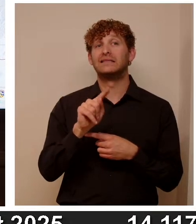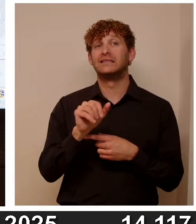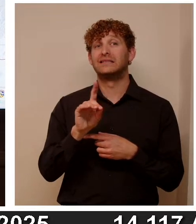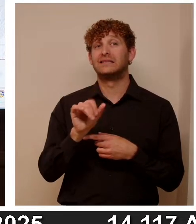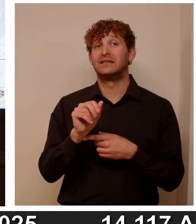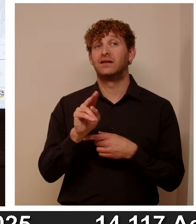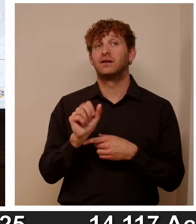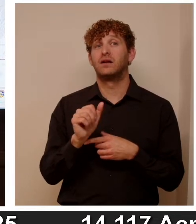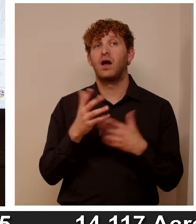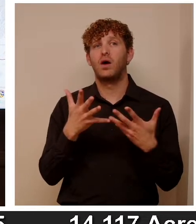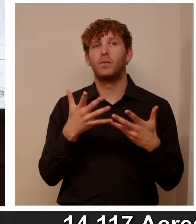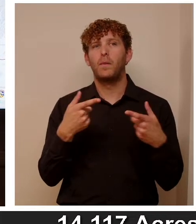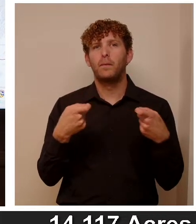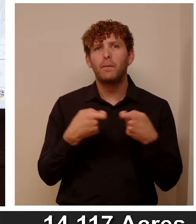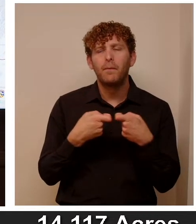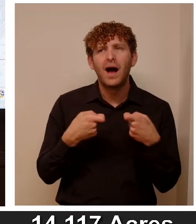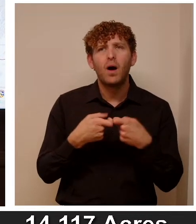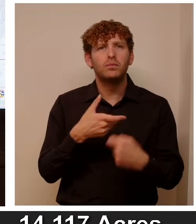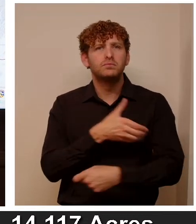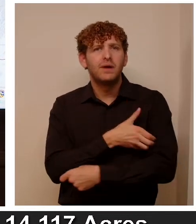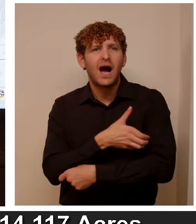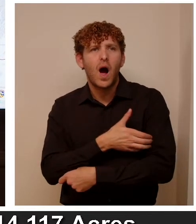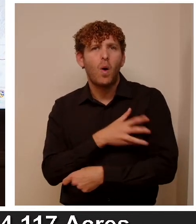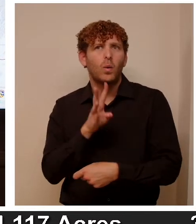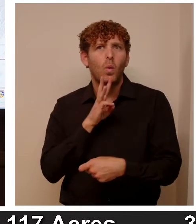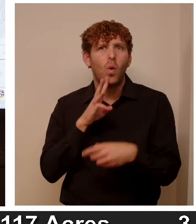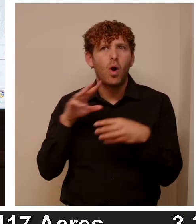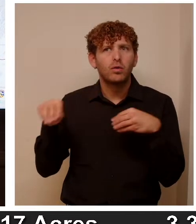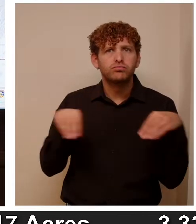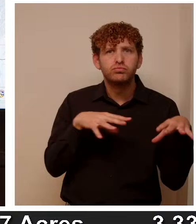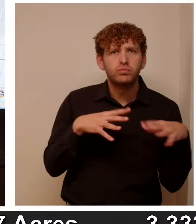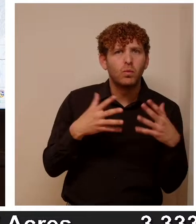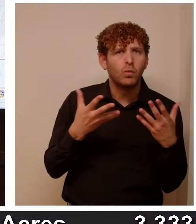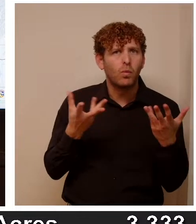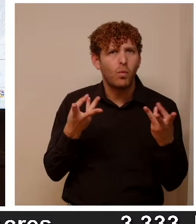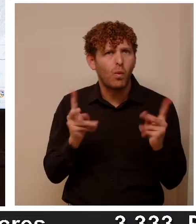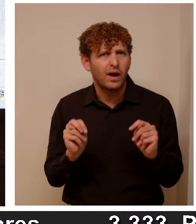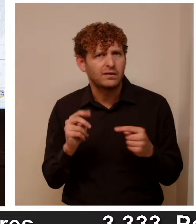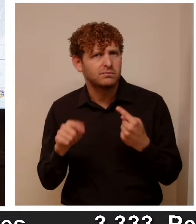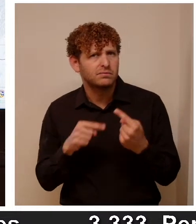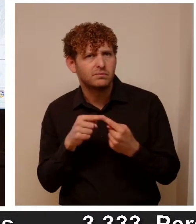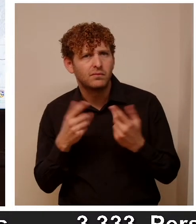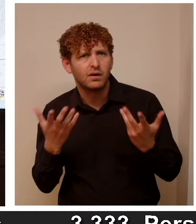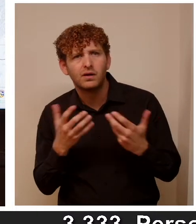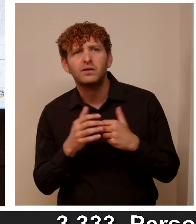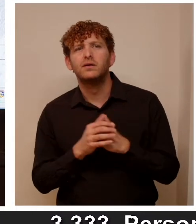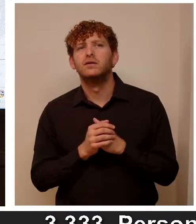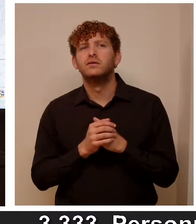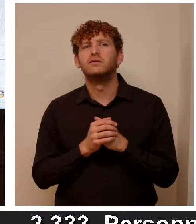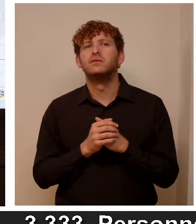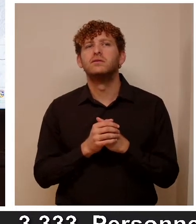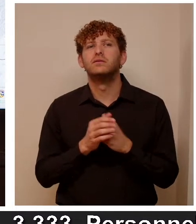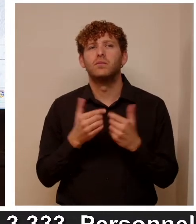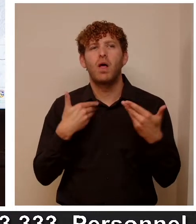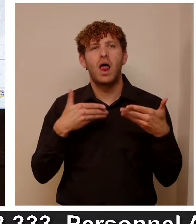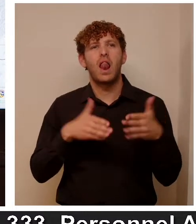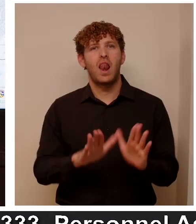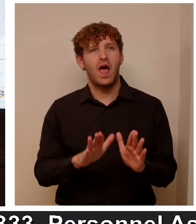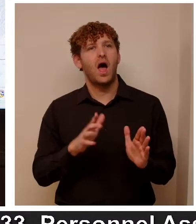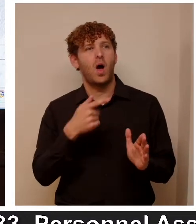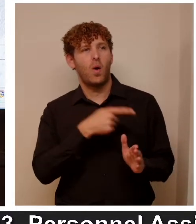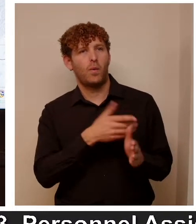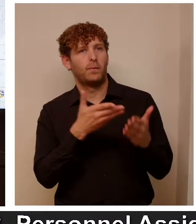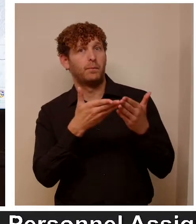I return home? So we continue to push daily to get community members into their properties.